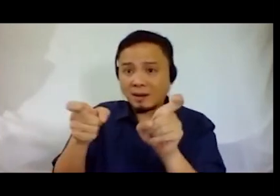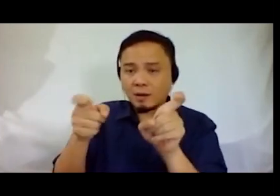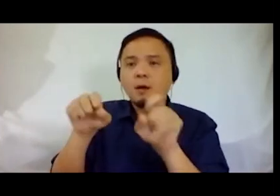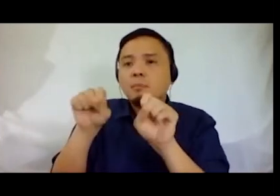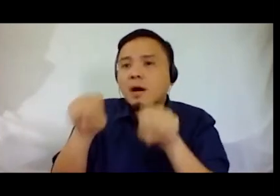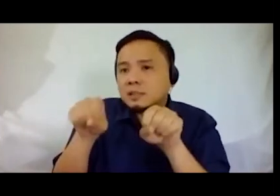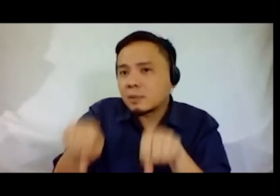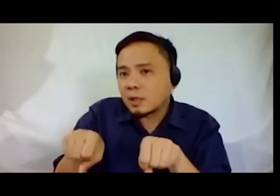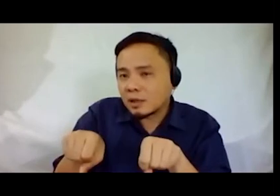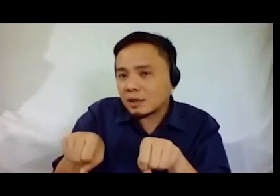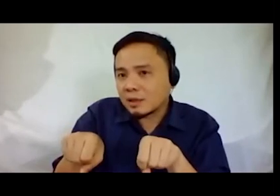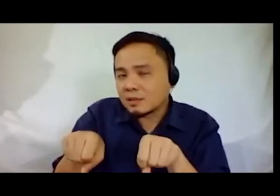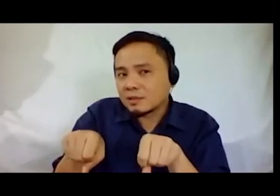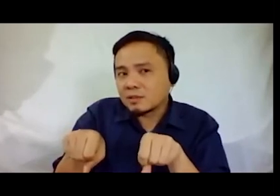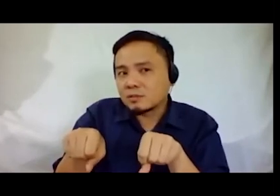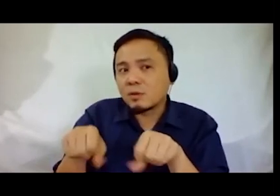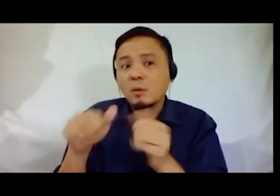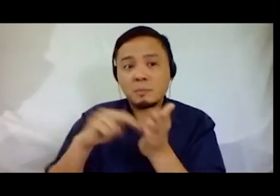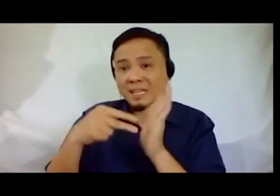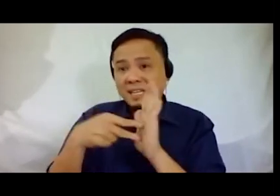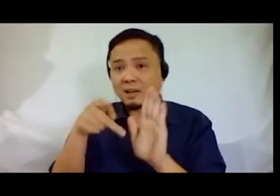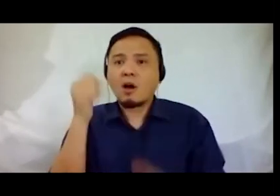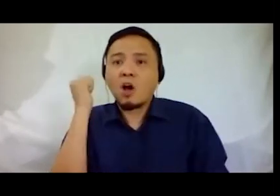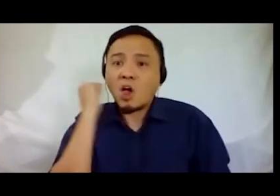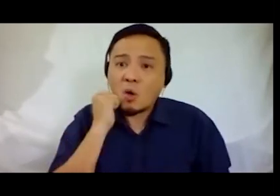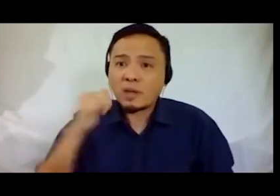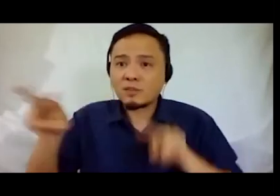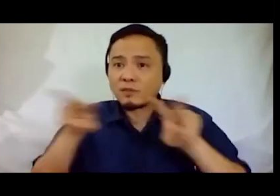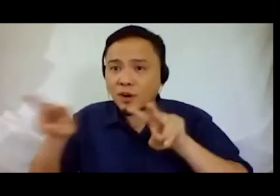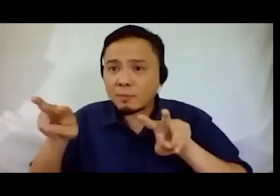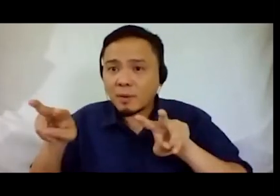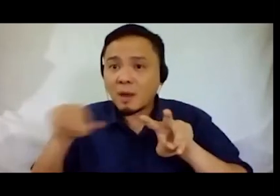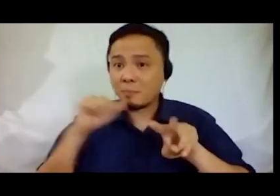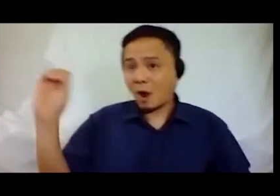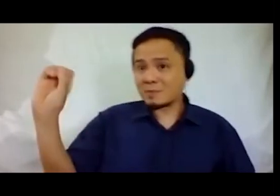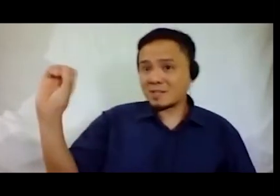So there always has to be a verb. There doesn't have to be an object.